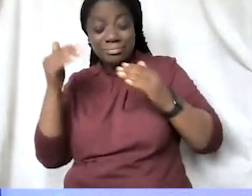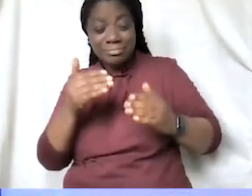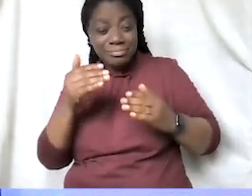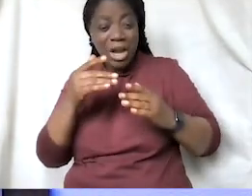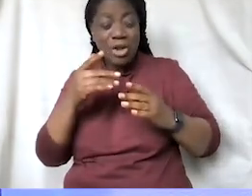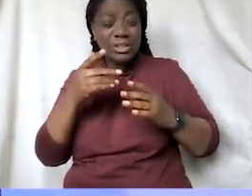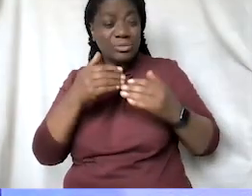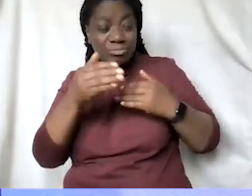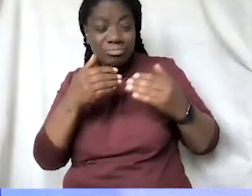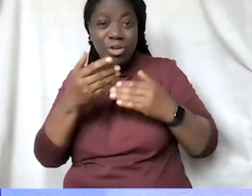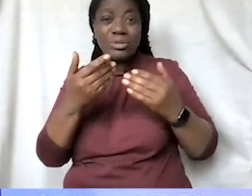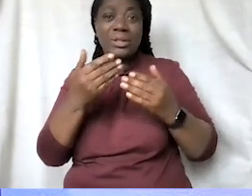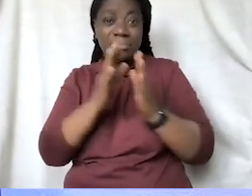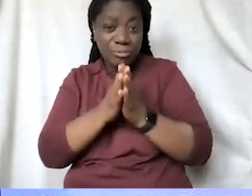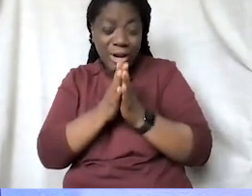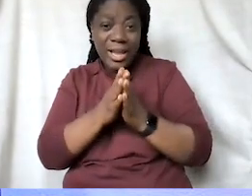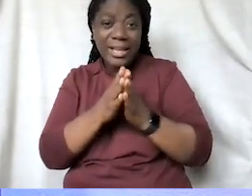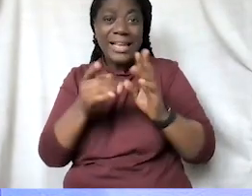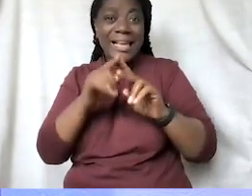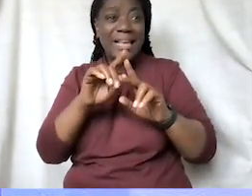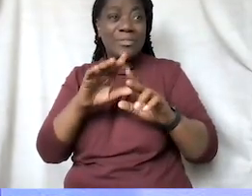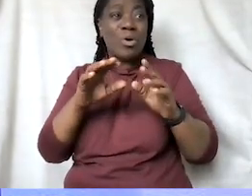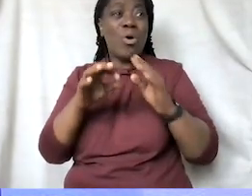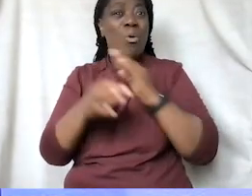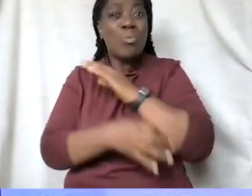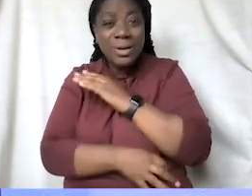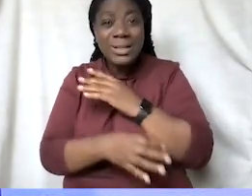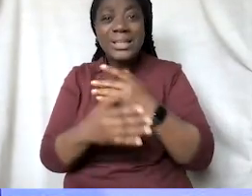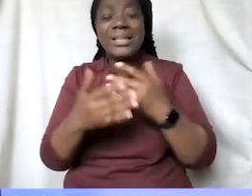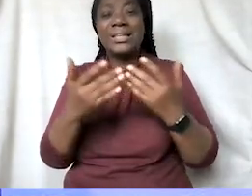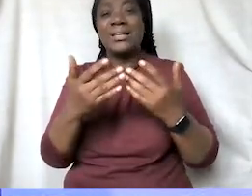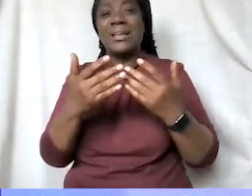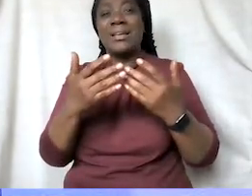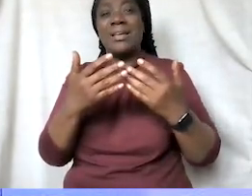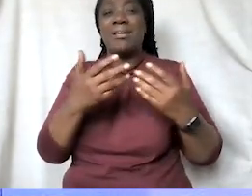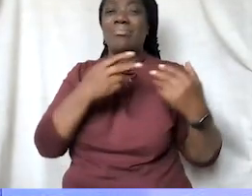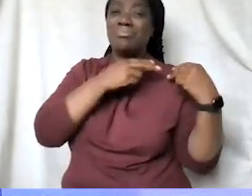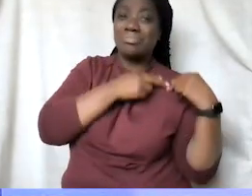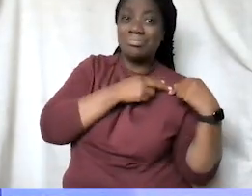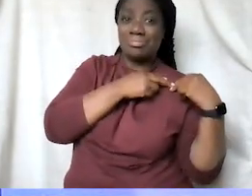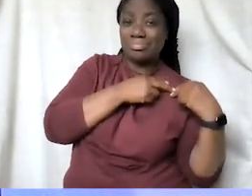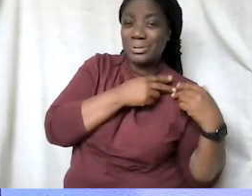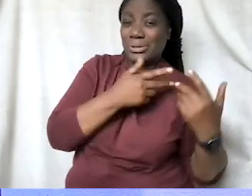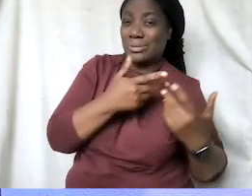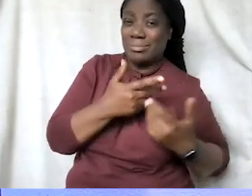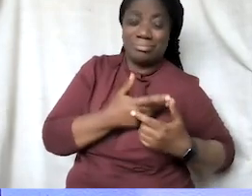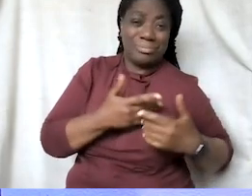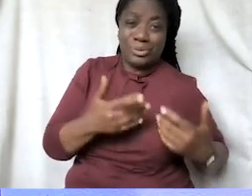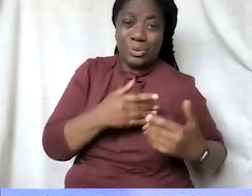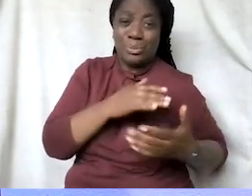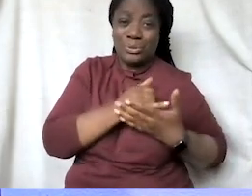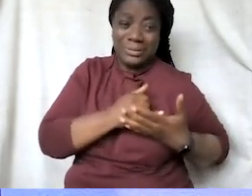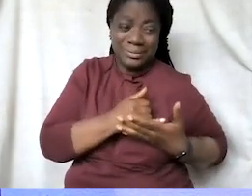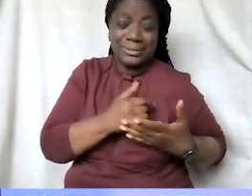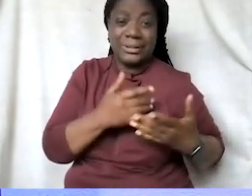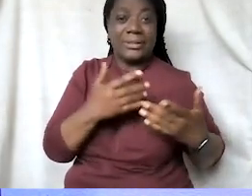people. Are you weak and heavy laden? Tonight, are you burdened by the weight of